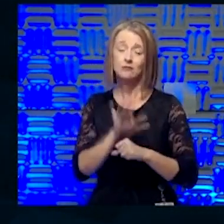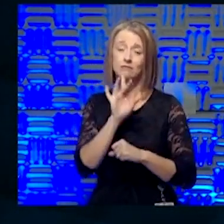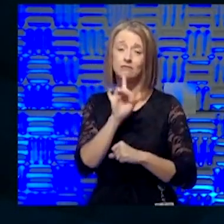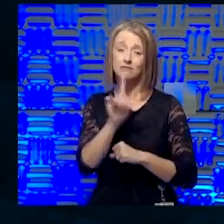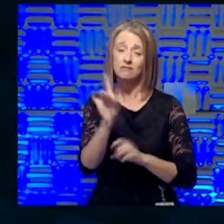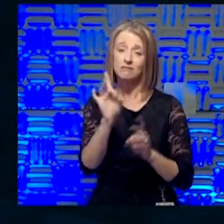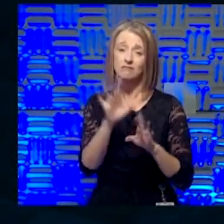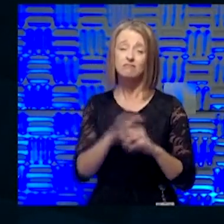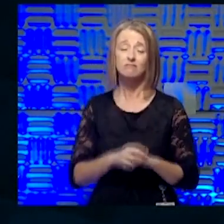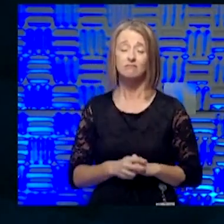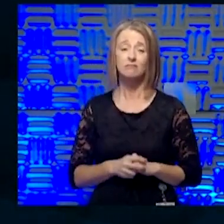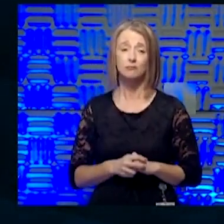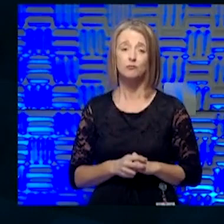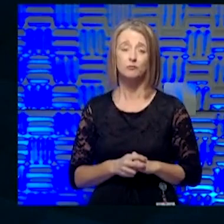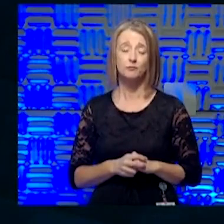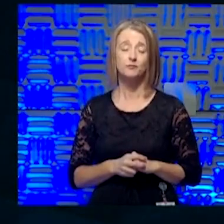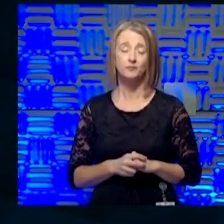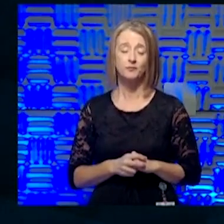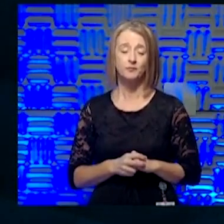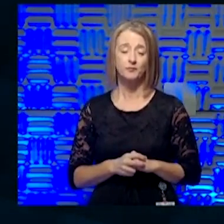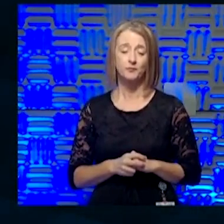and